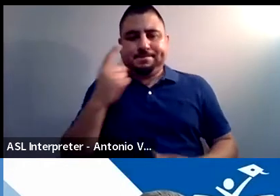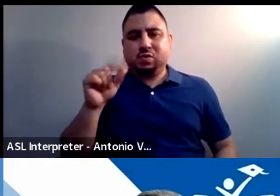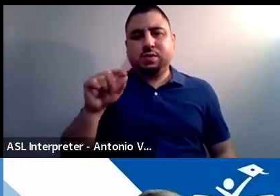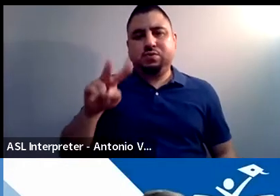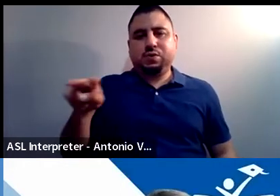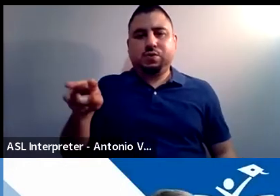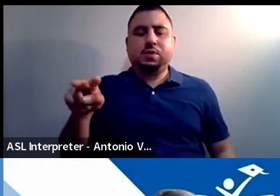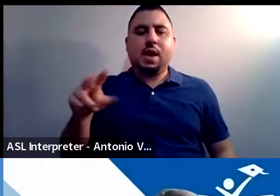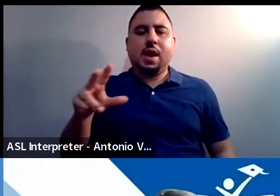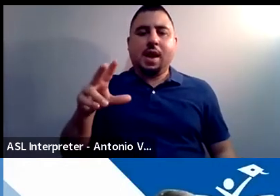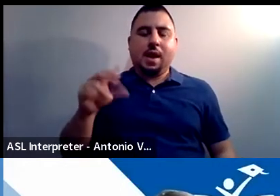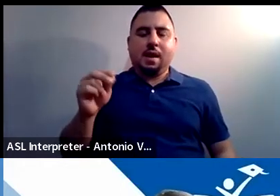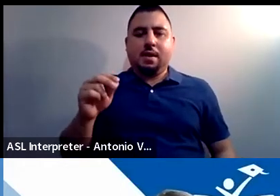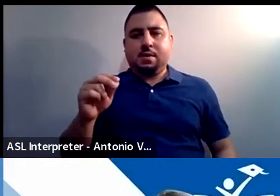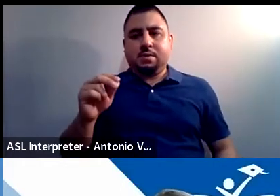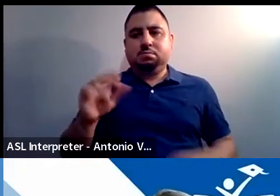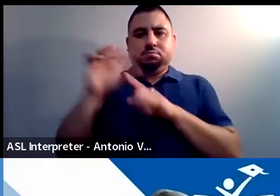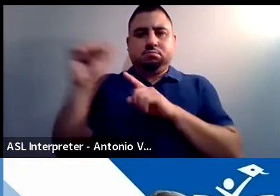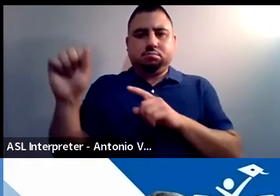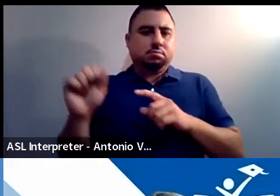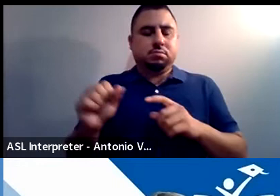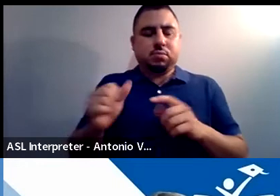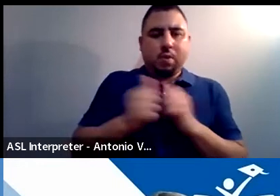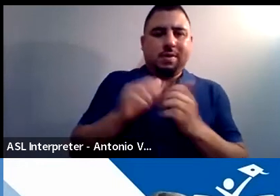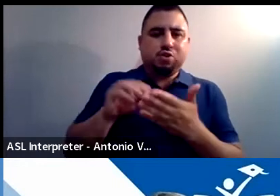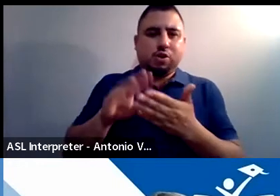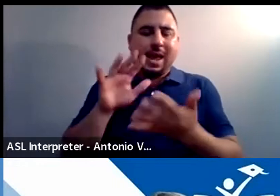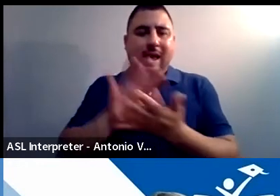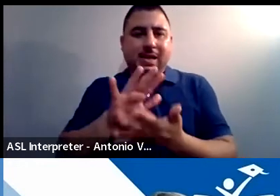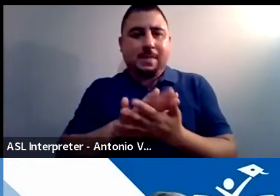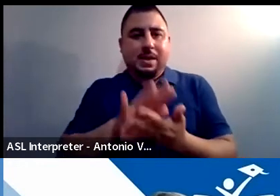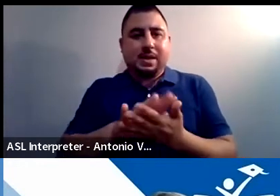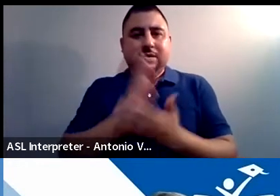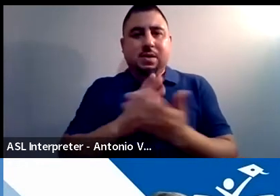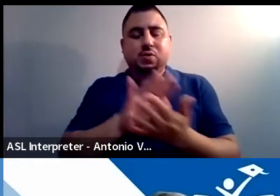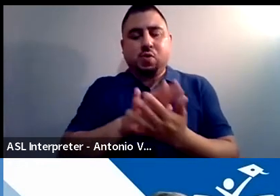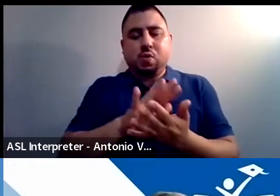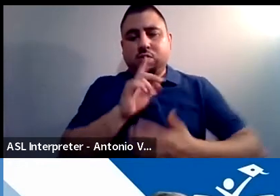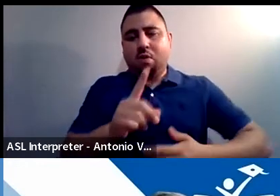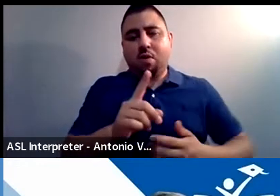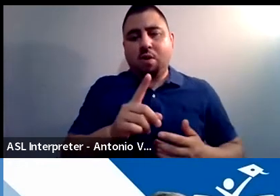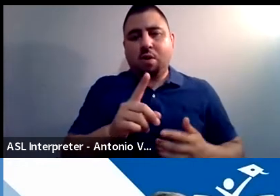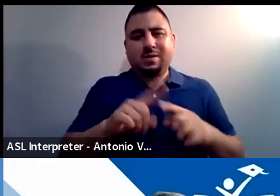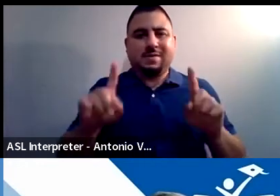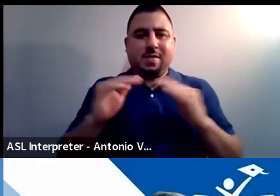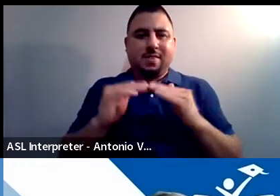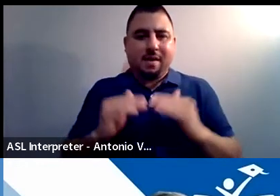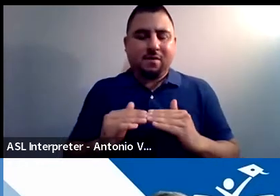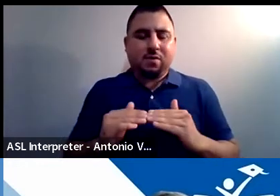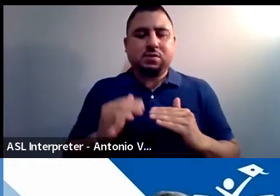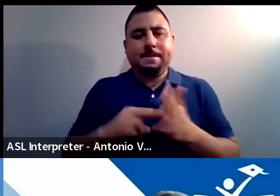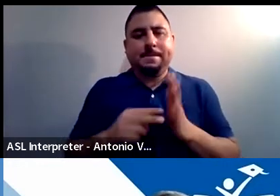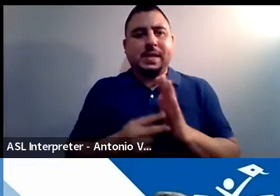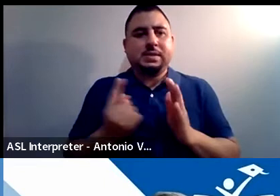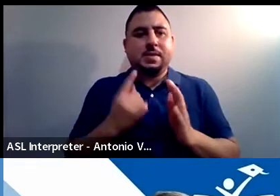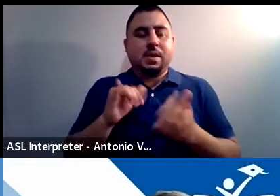2022 and has advanced his learning since then. Academically, some schools are at different levels, which is something